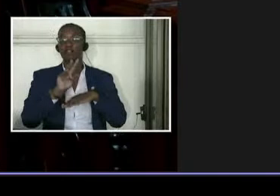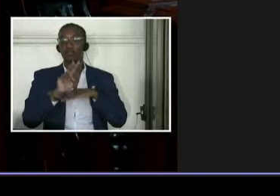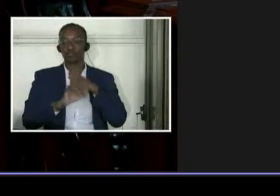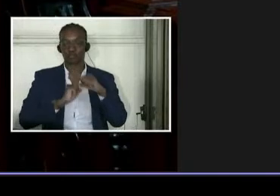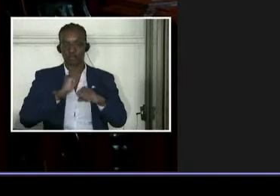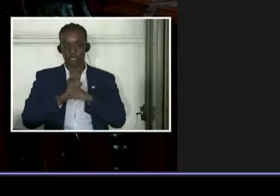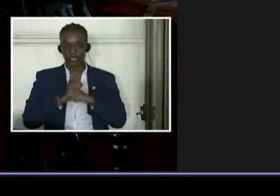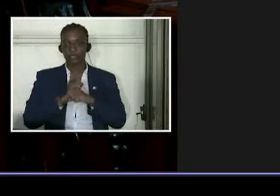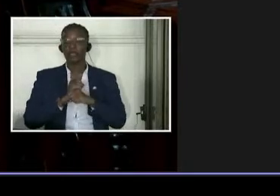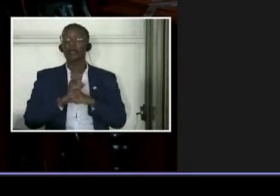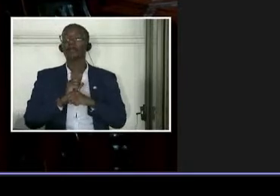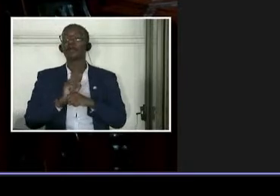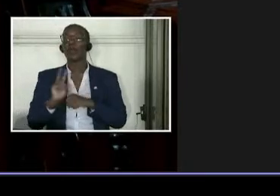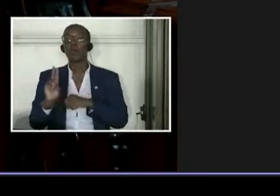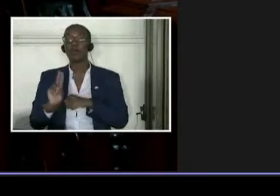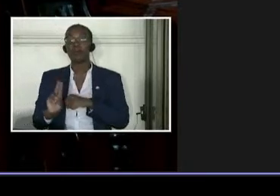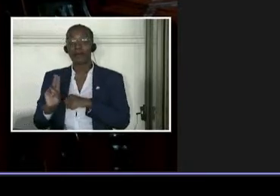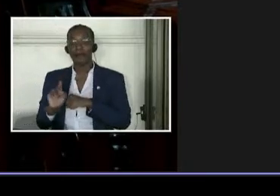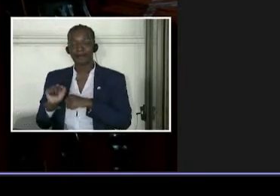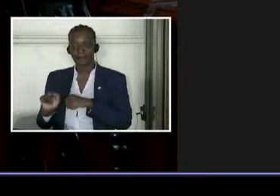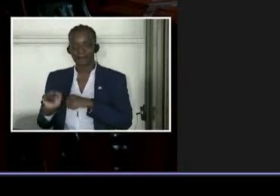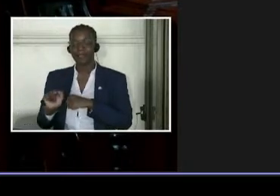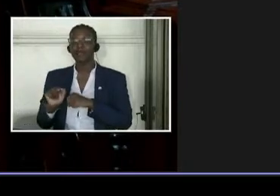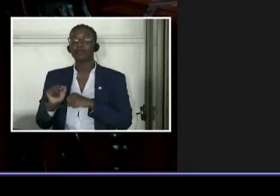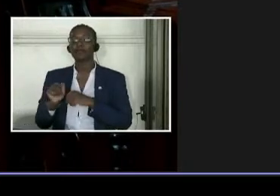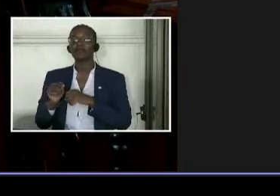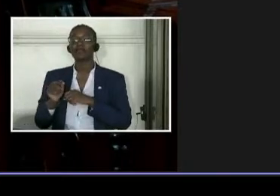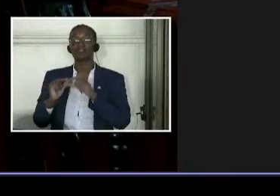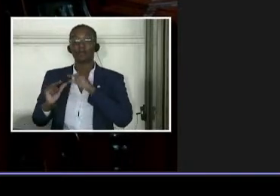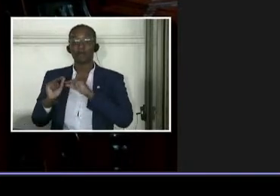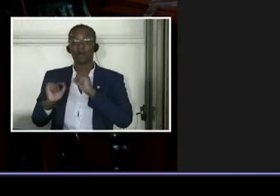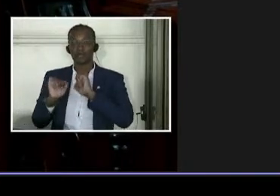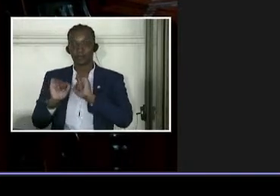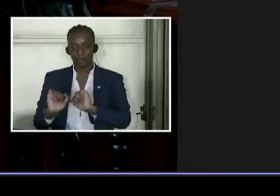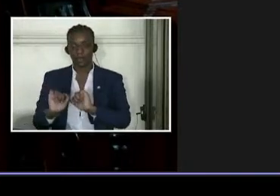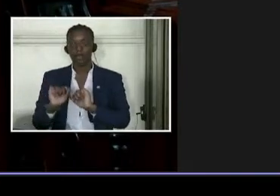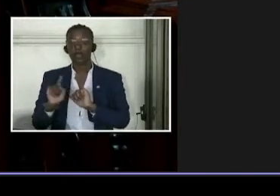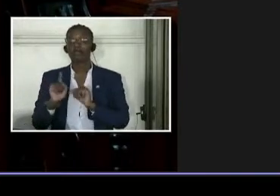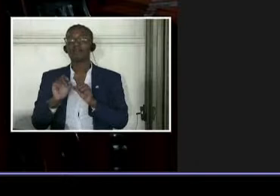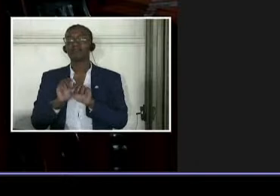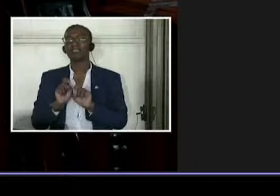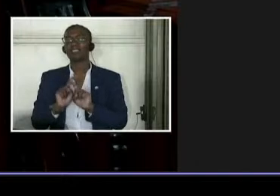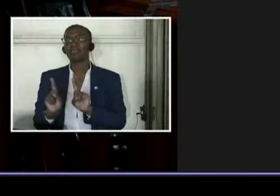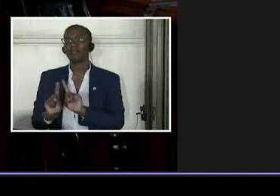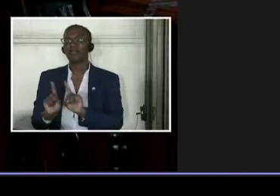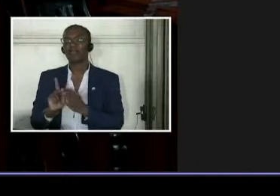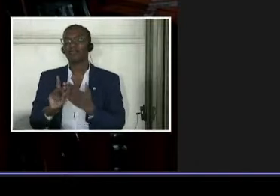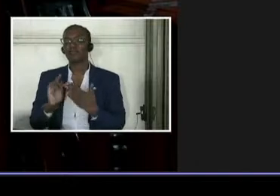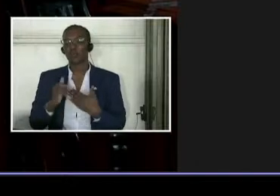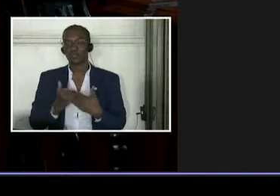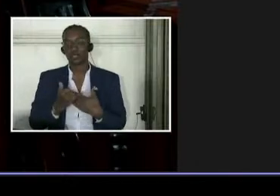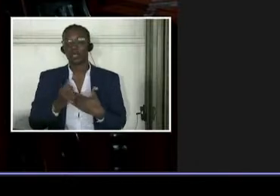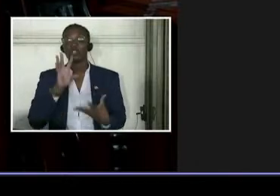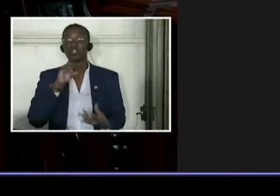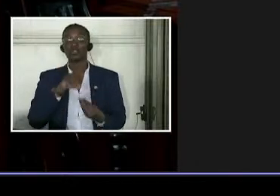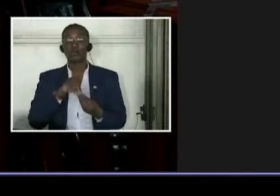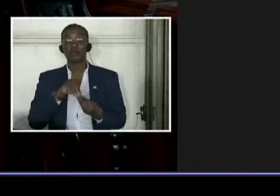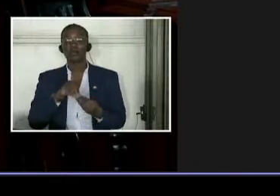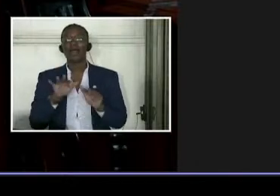Umlazi Urban Regeneration eThekwini Municipality, there are various phases in this project in Umlazi. And a total